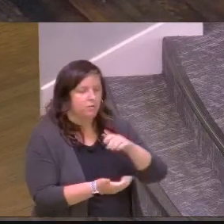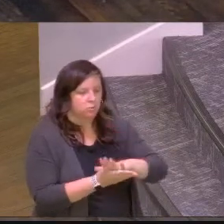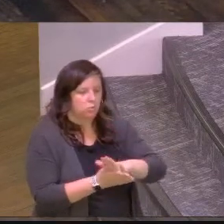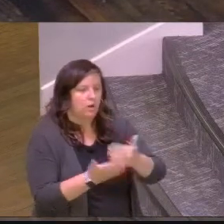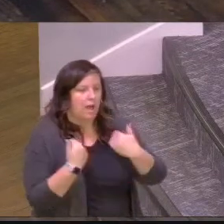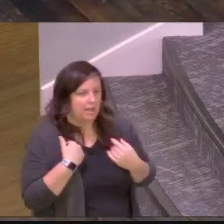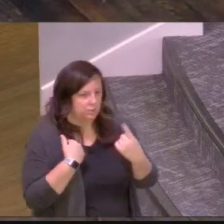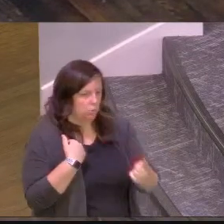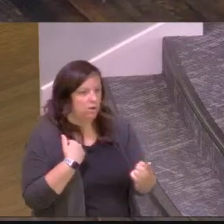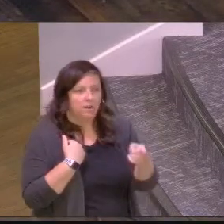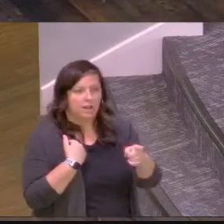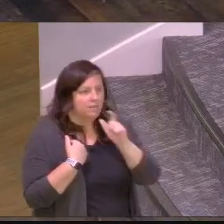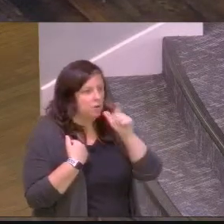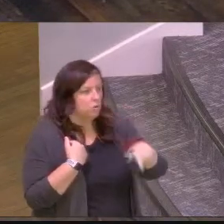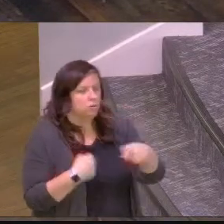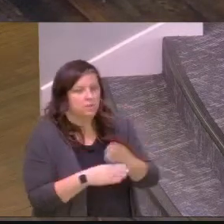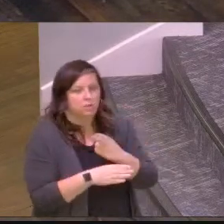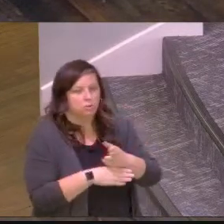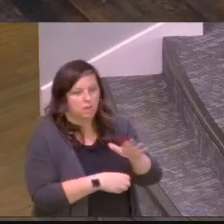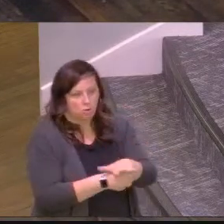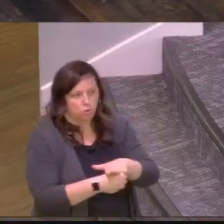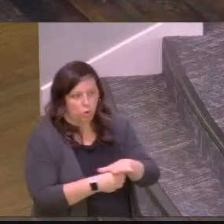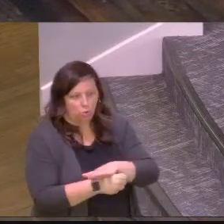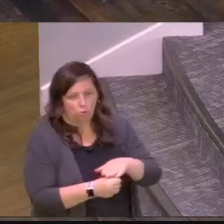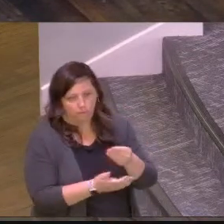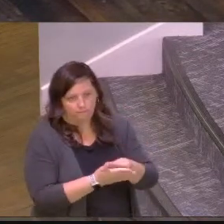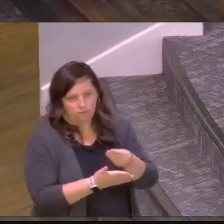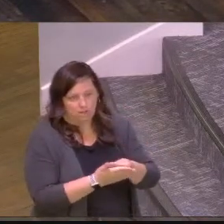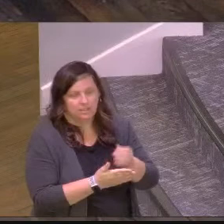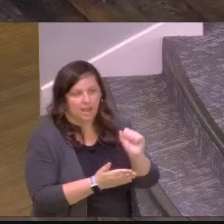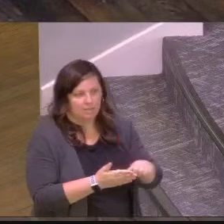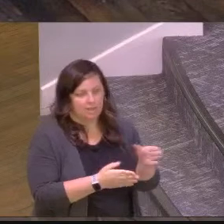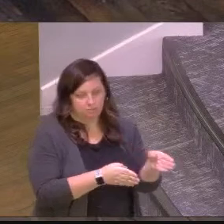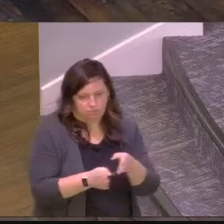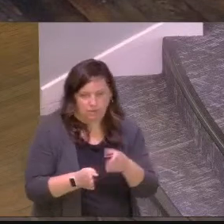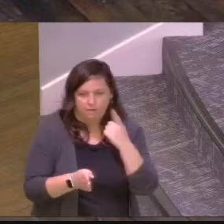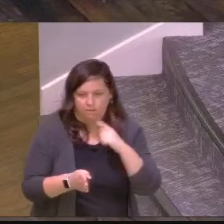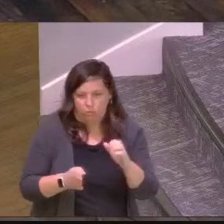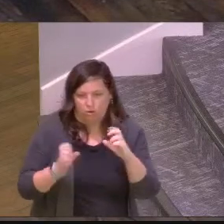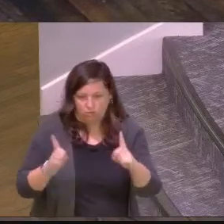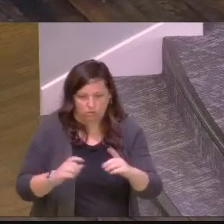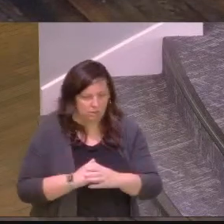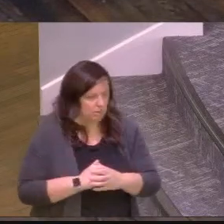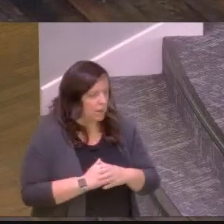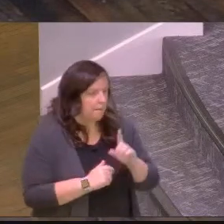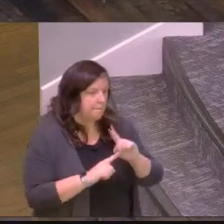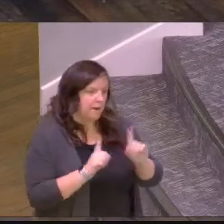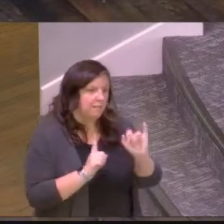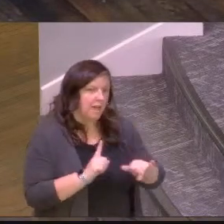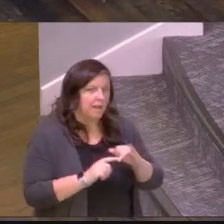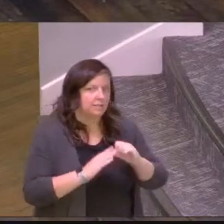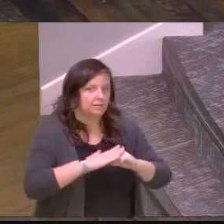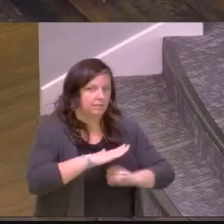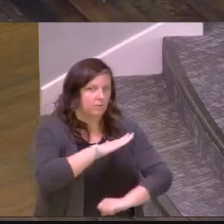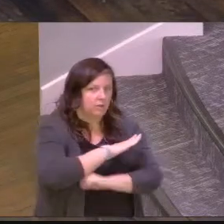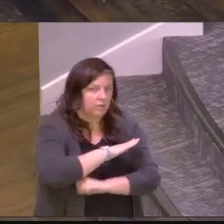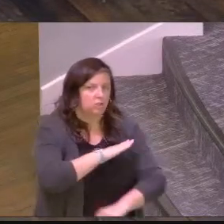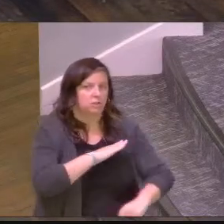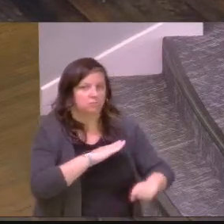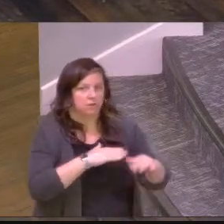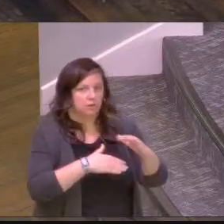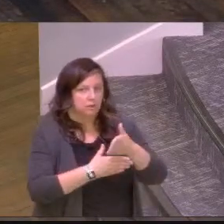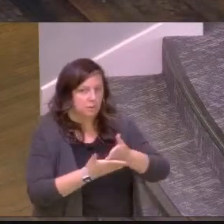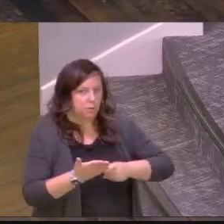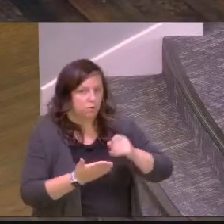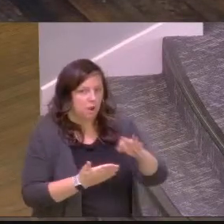to instruction. But it is a requirement also of Title I. One of the foundational components of Title I funding is the family engagement, so